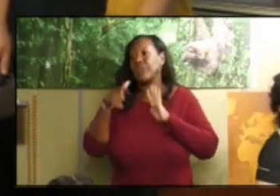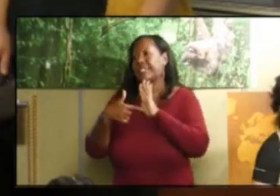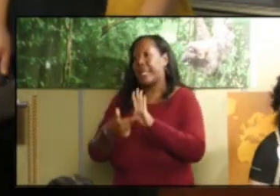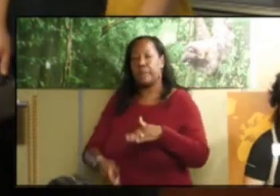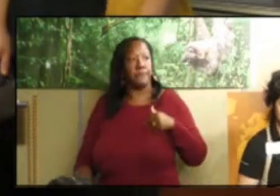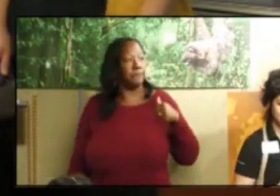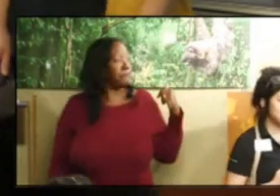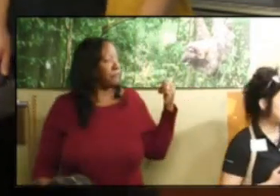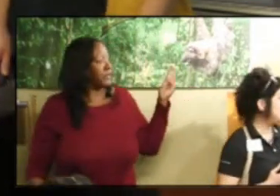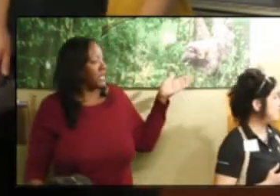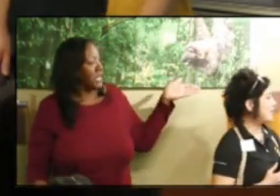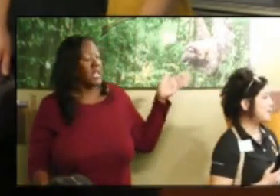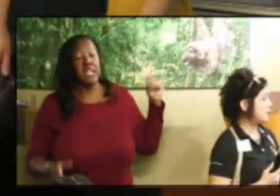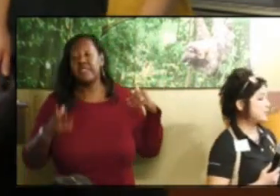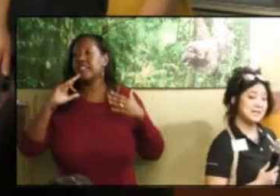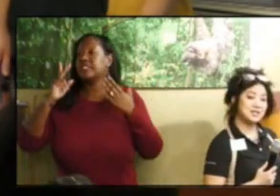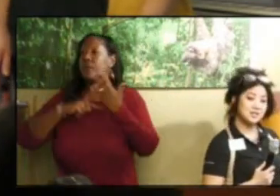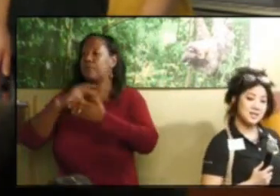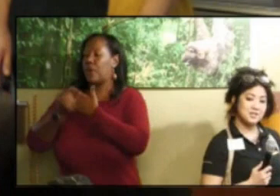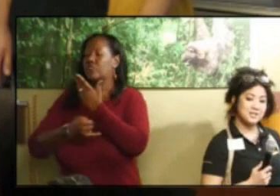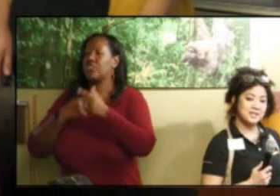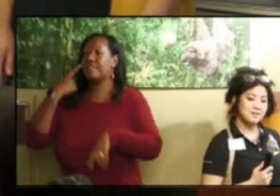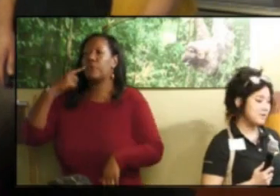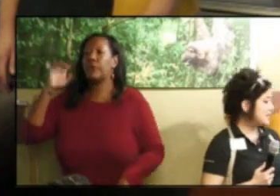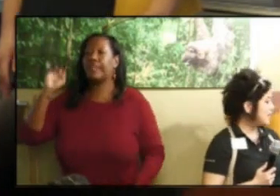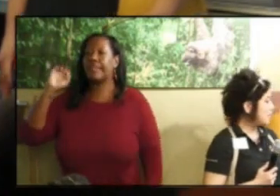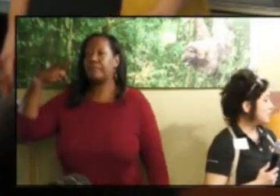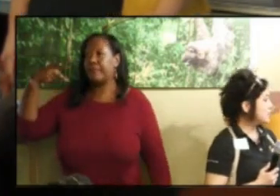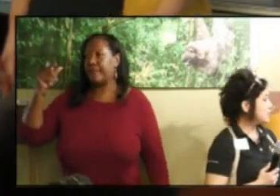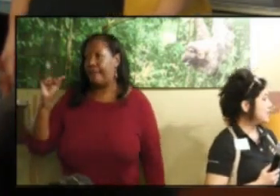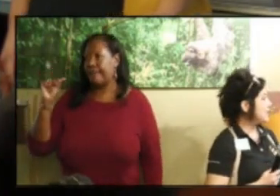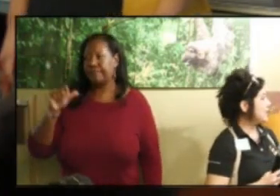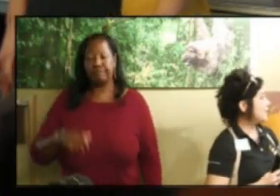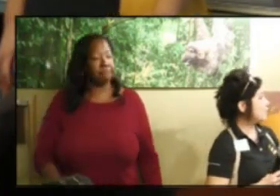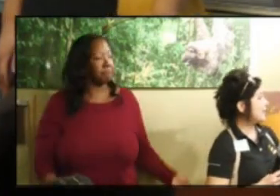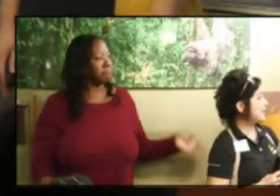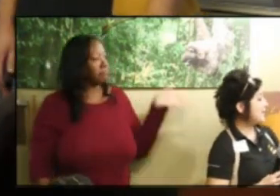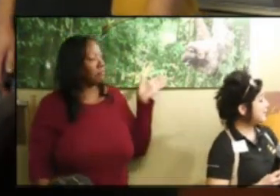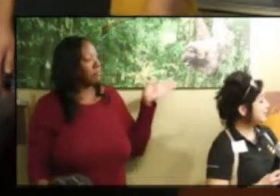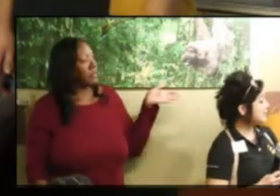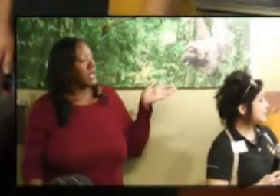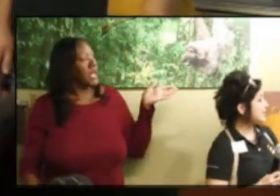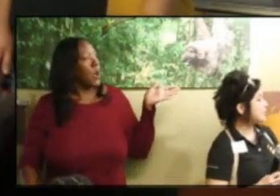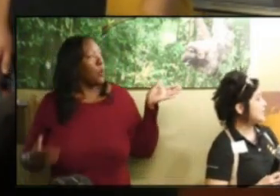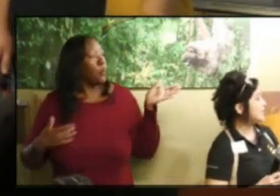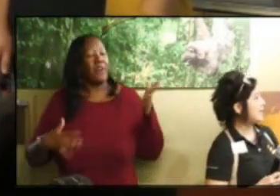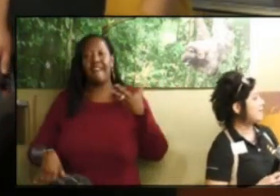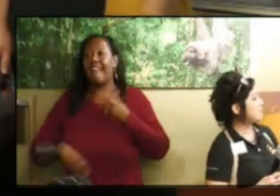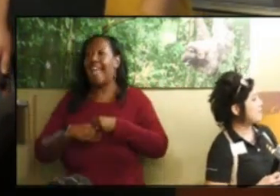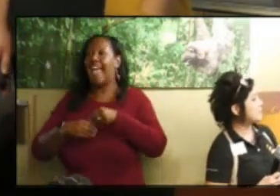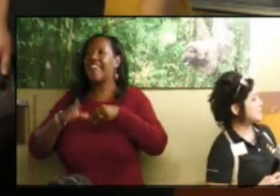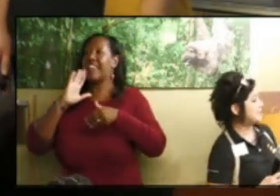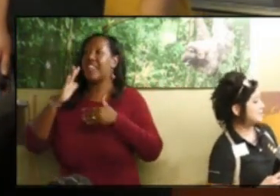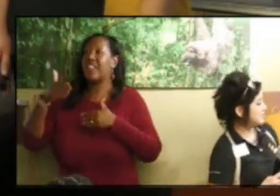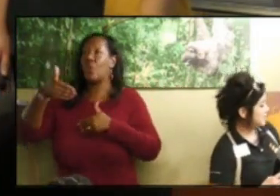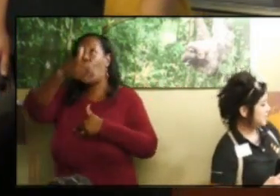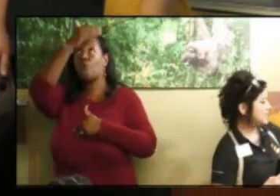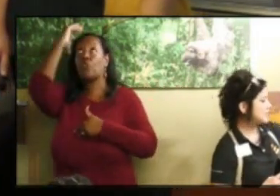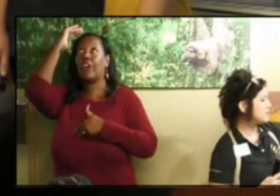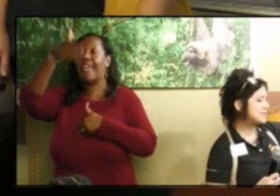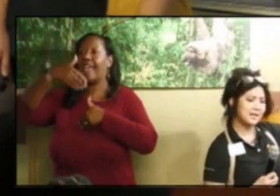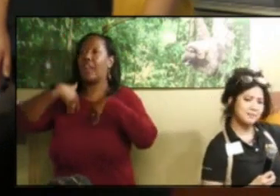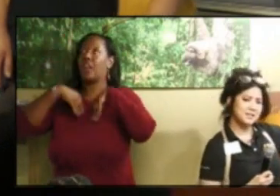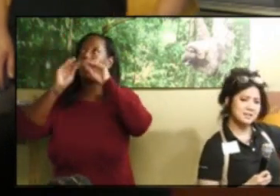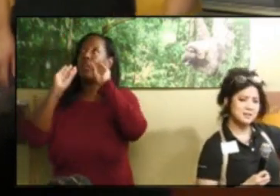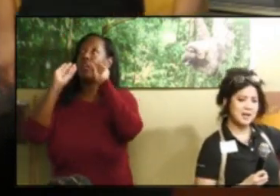doing a project for the Environmental Protection Agency. We're doing an overhead hanging installation that represents, it's in